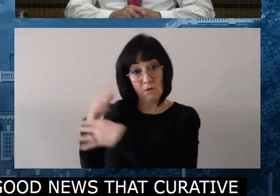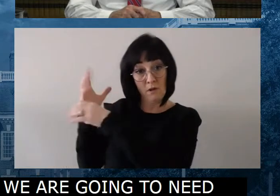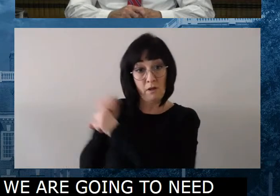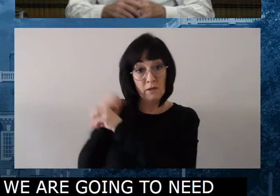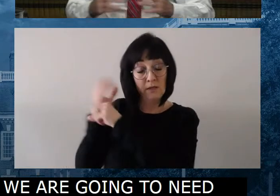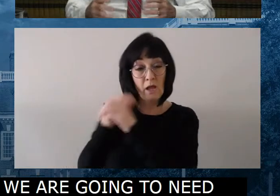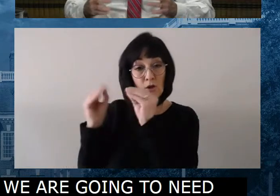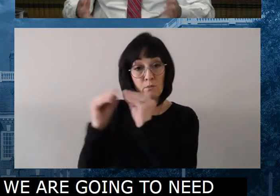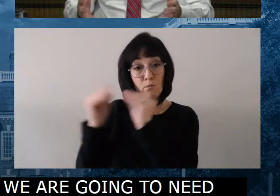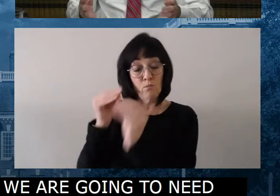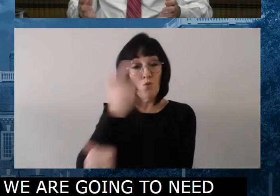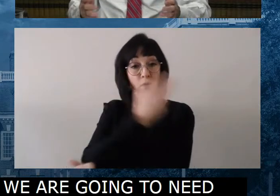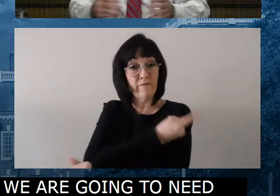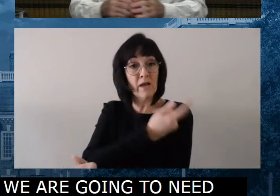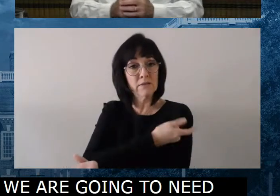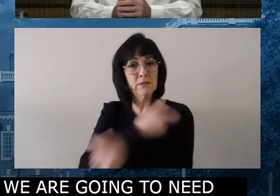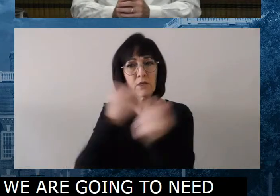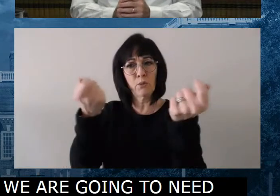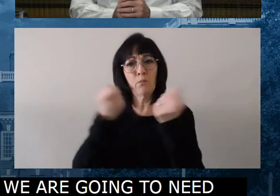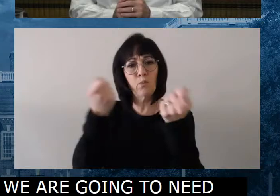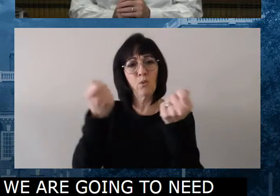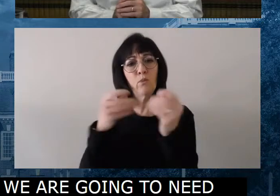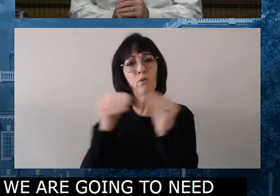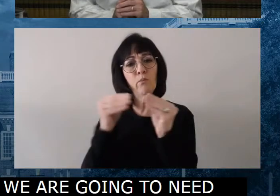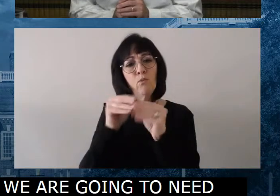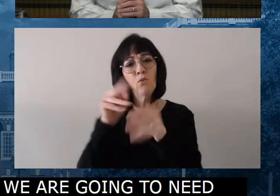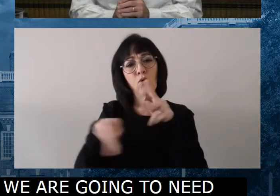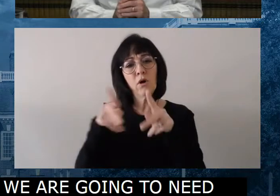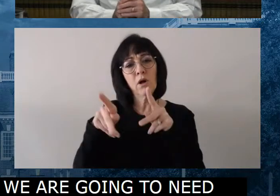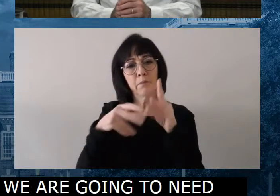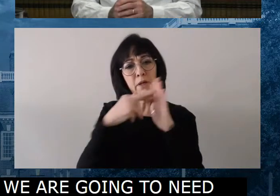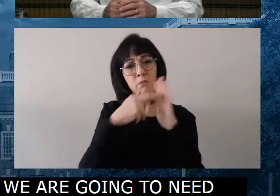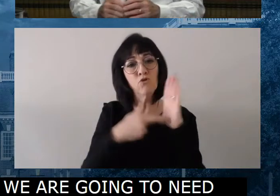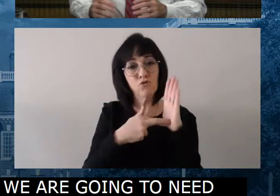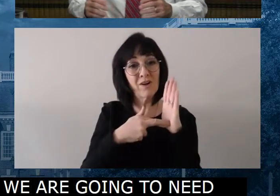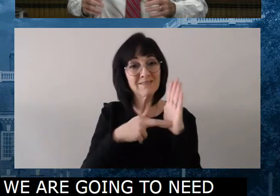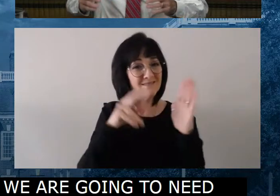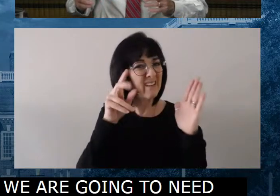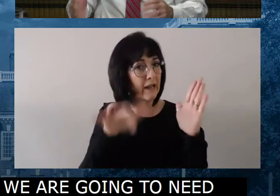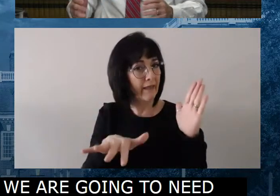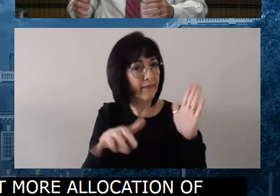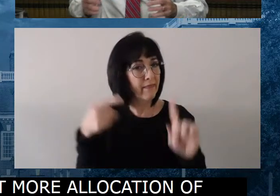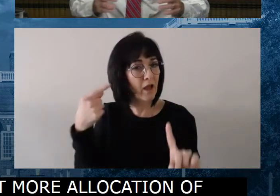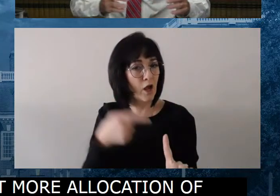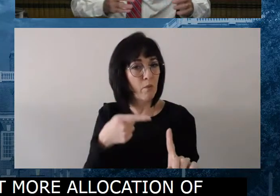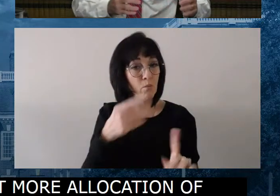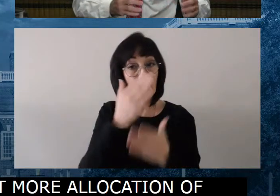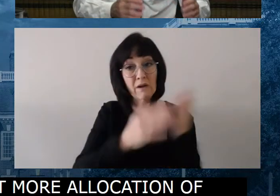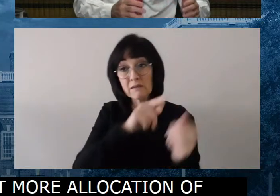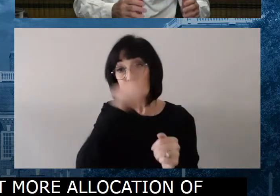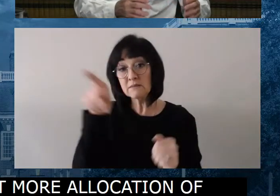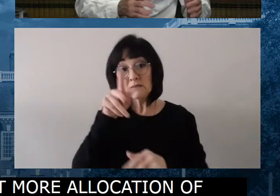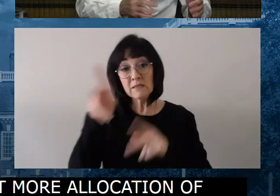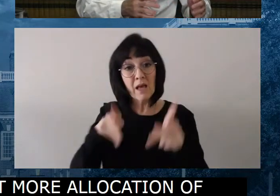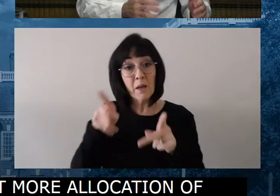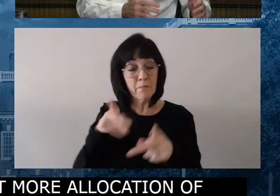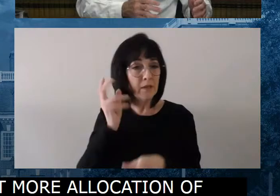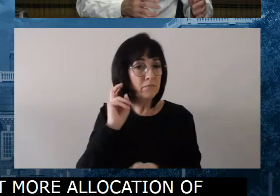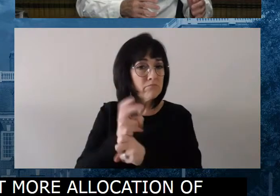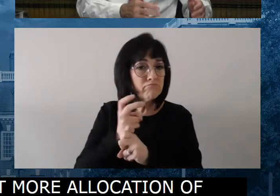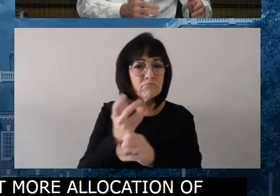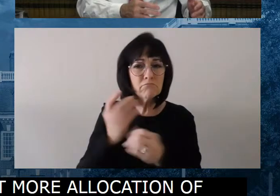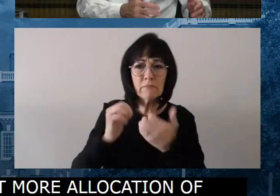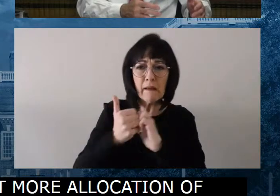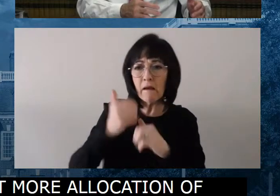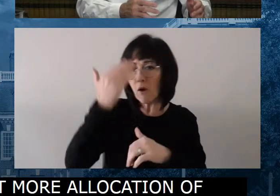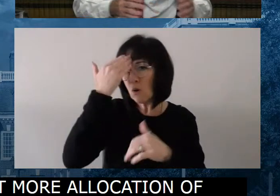signed up. But that is, frankly, a message to those who do sign up. In order to get an appointment at Curative